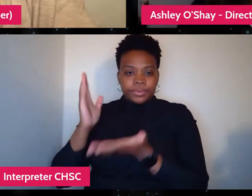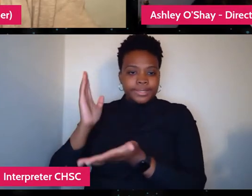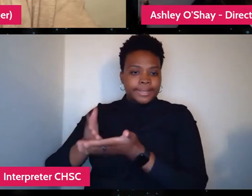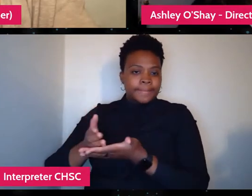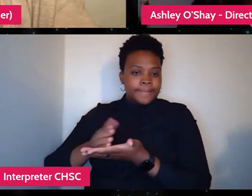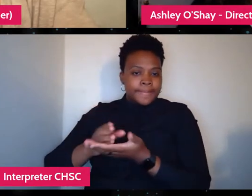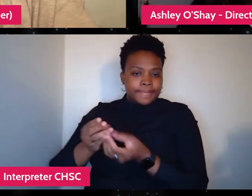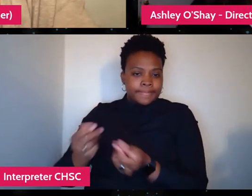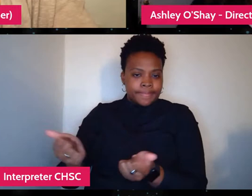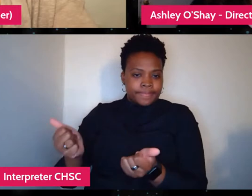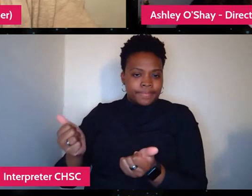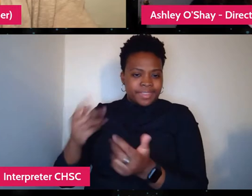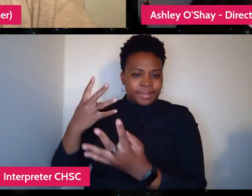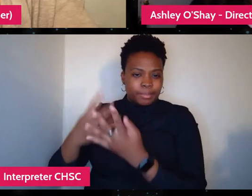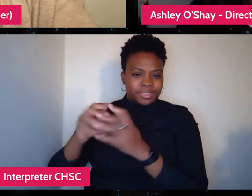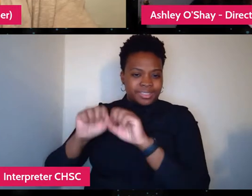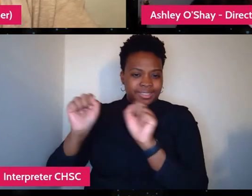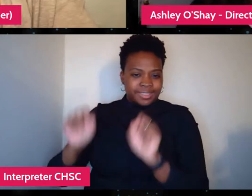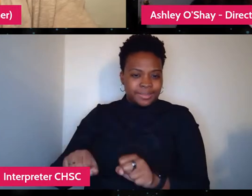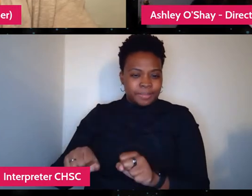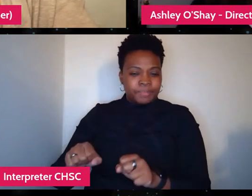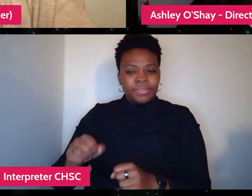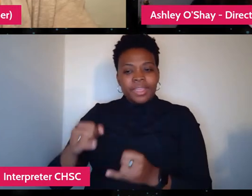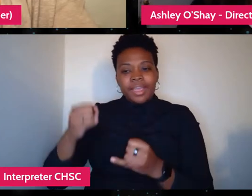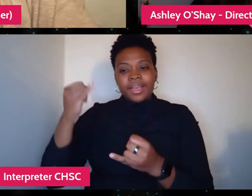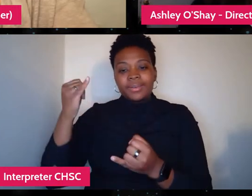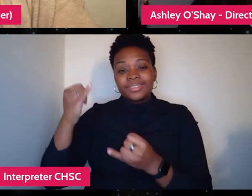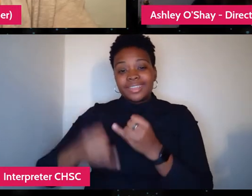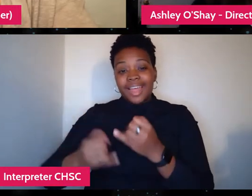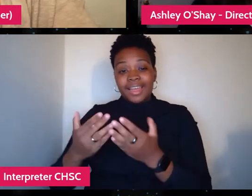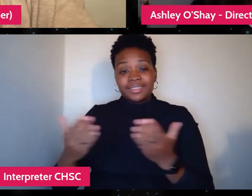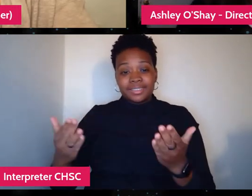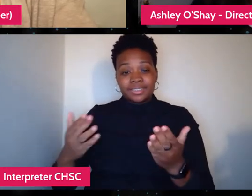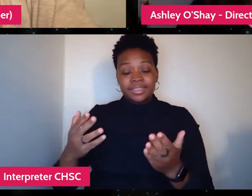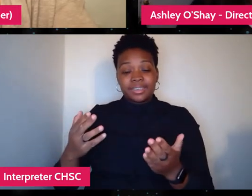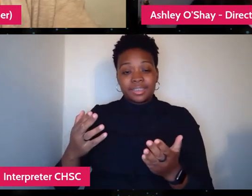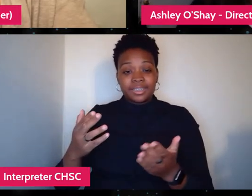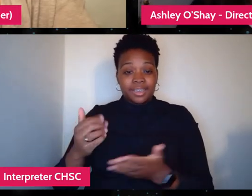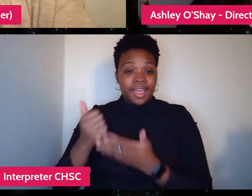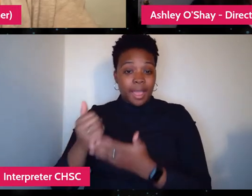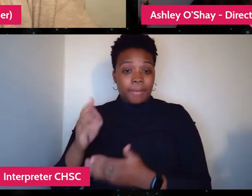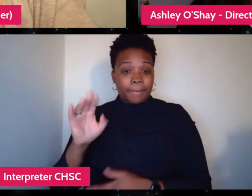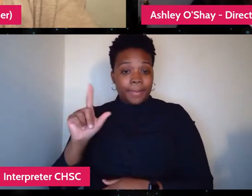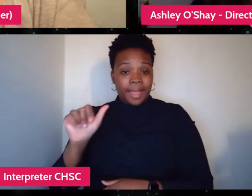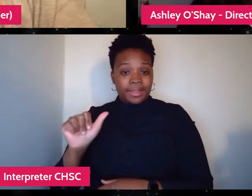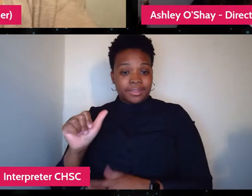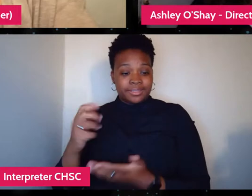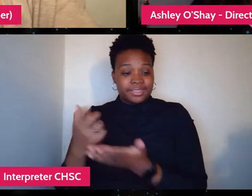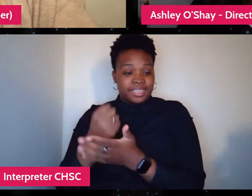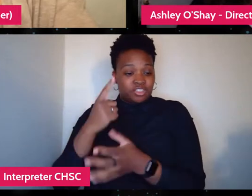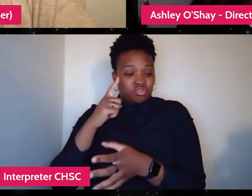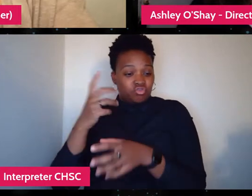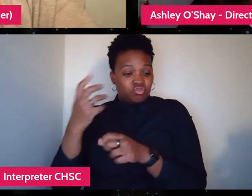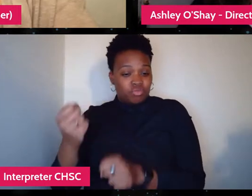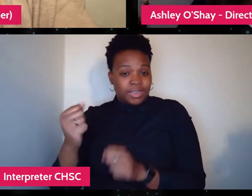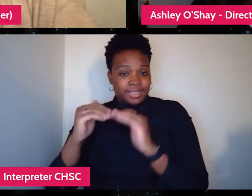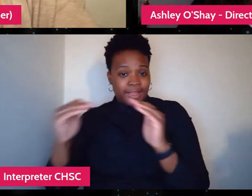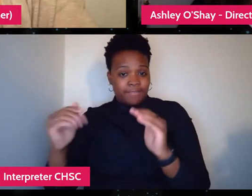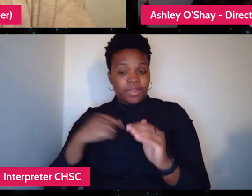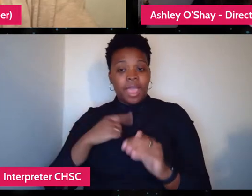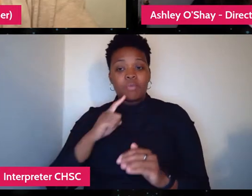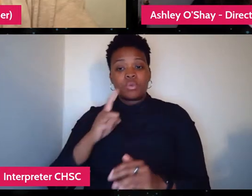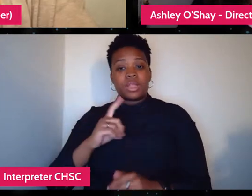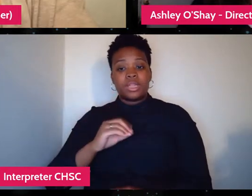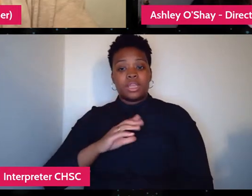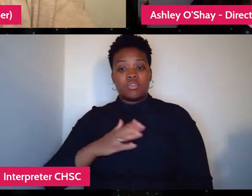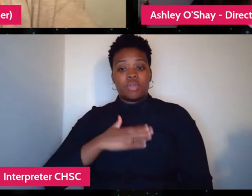I mean, it was the last thing we filmed with Bella because it took that long to, you know, get her to that trust level. But I'm just really grateful that both her and her